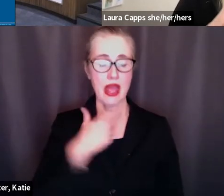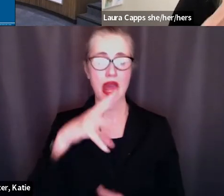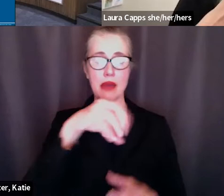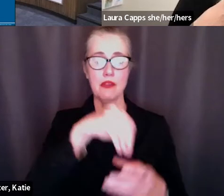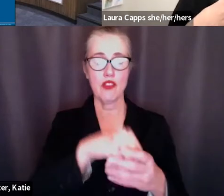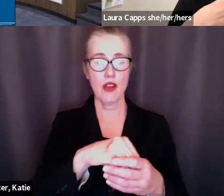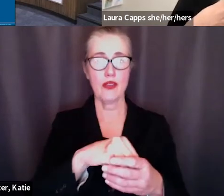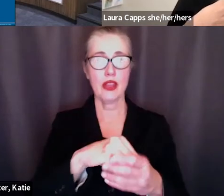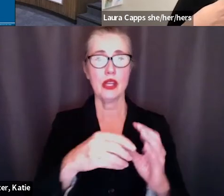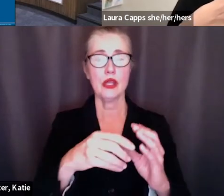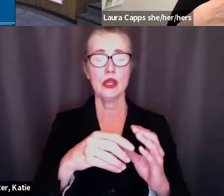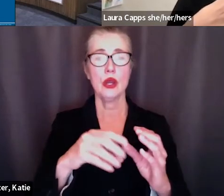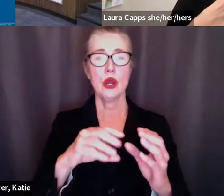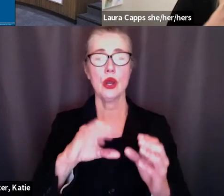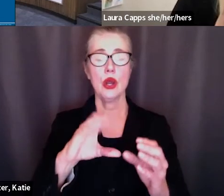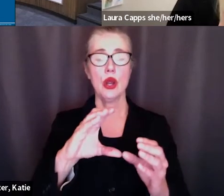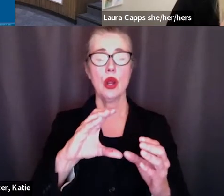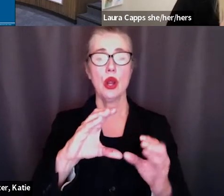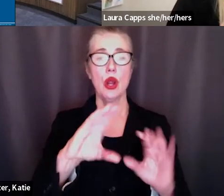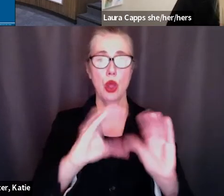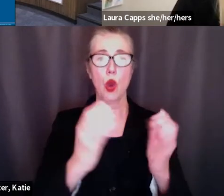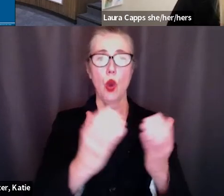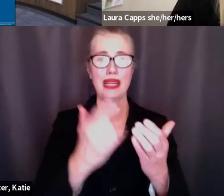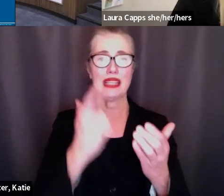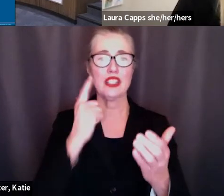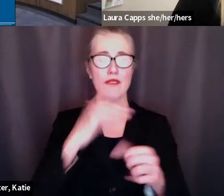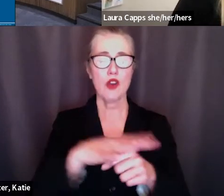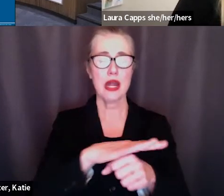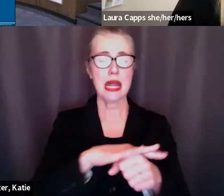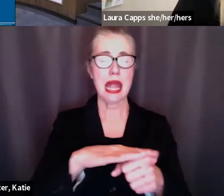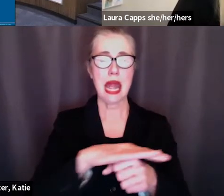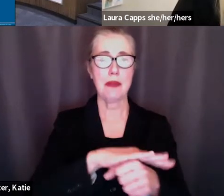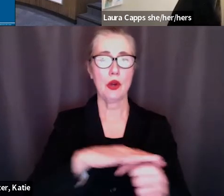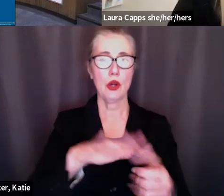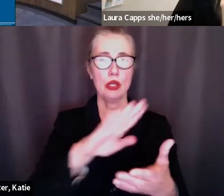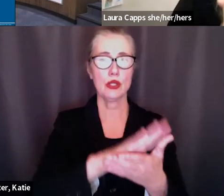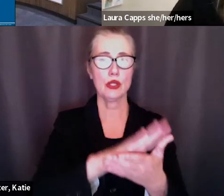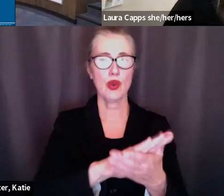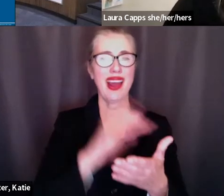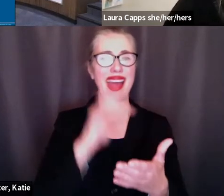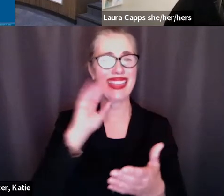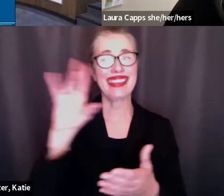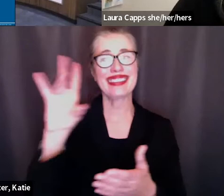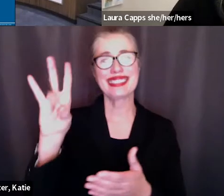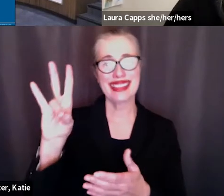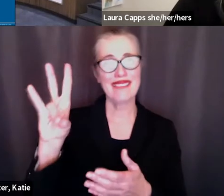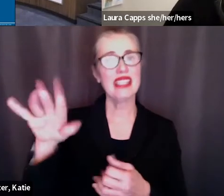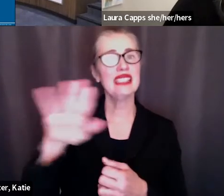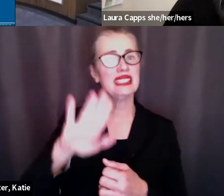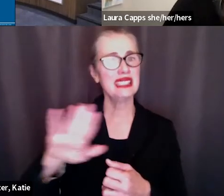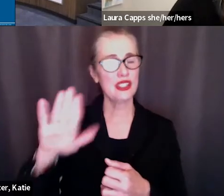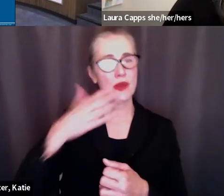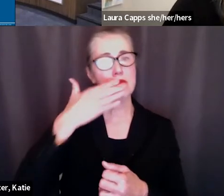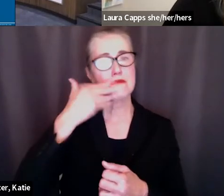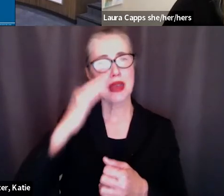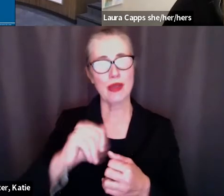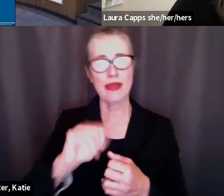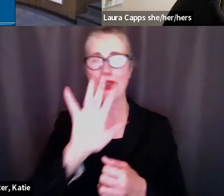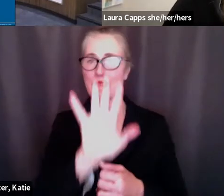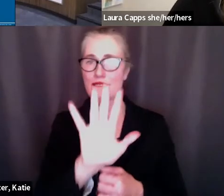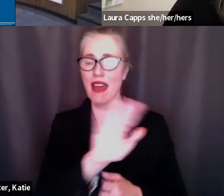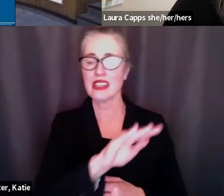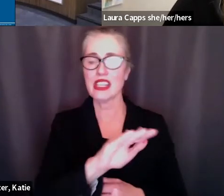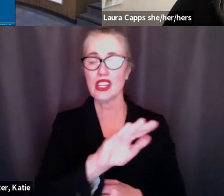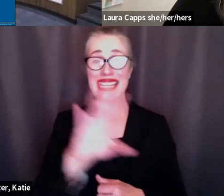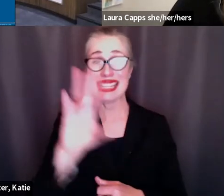schools a seven trustee district map is superior to a five district map seven members equals better